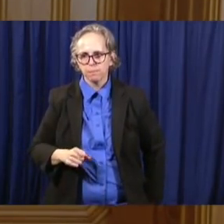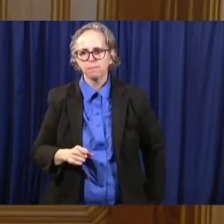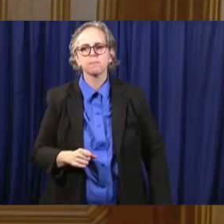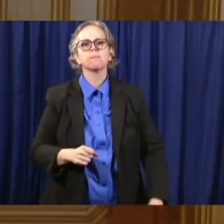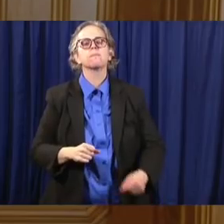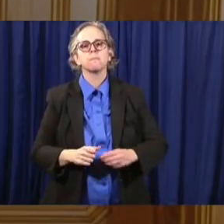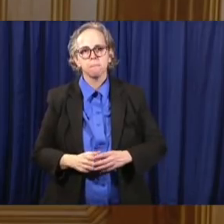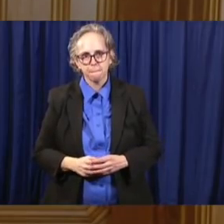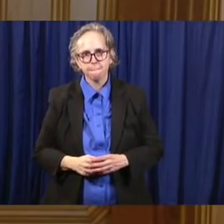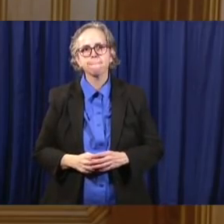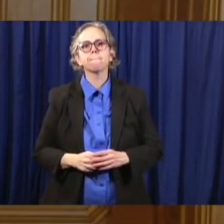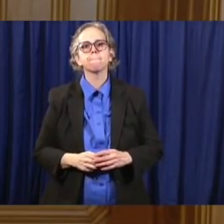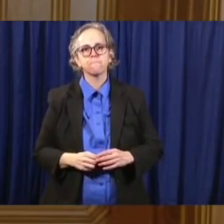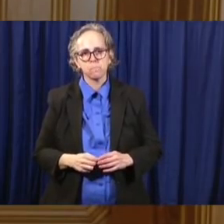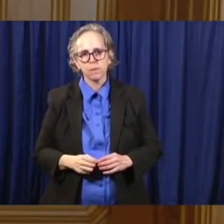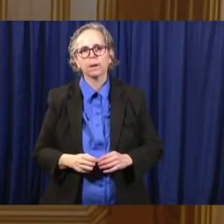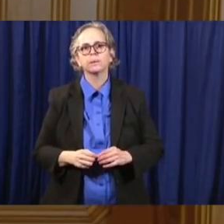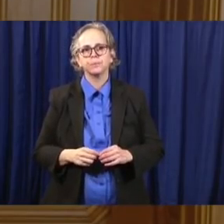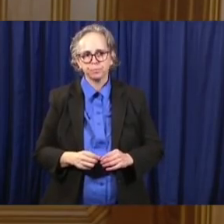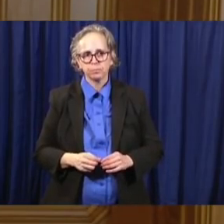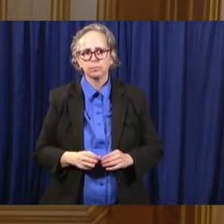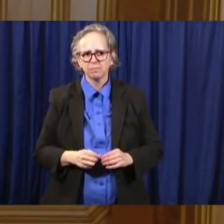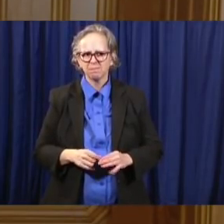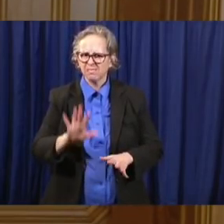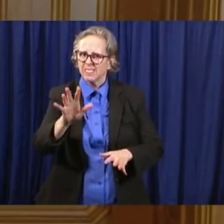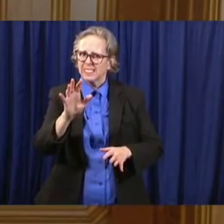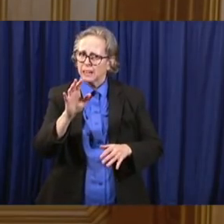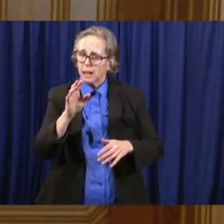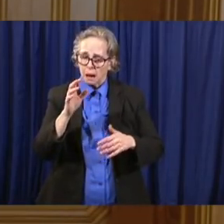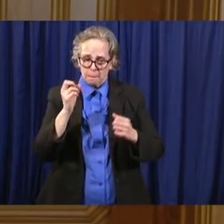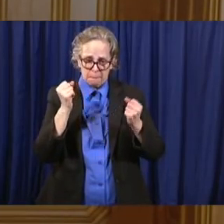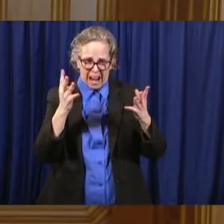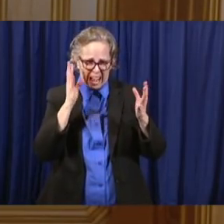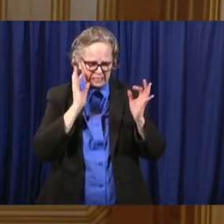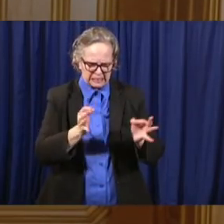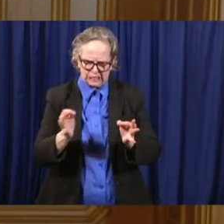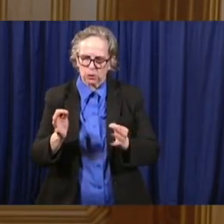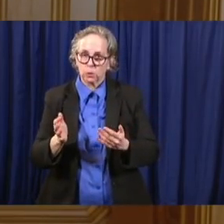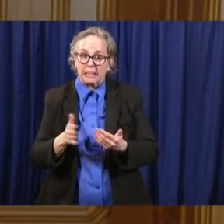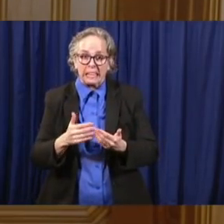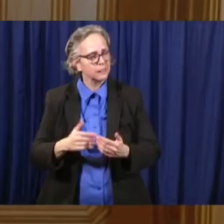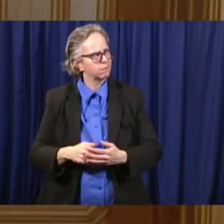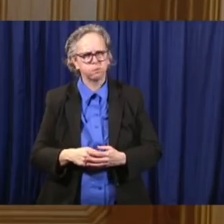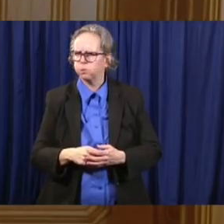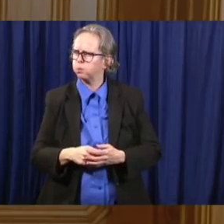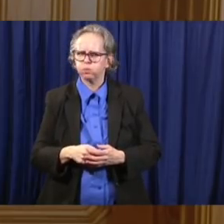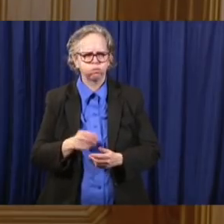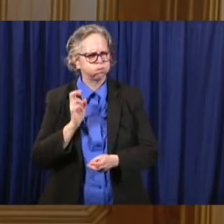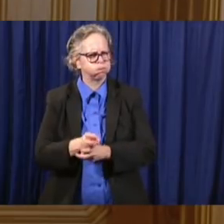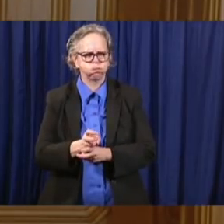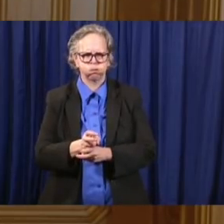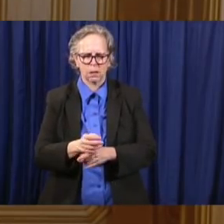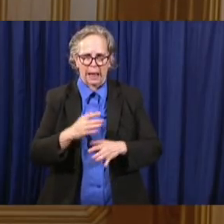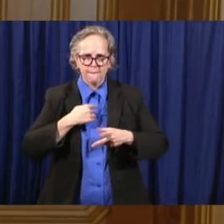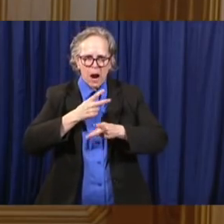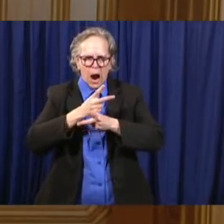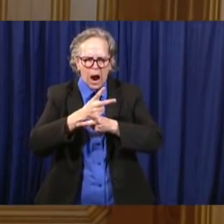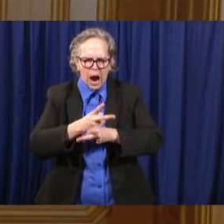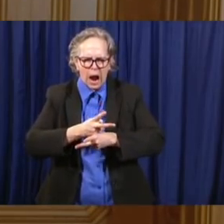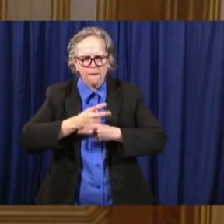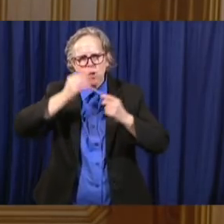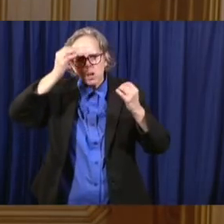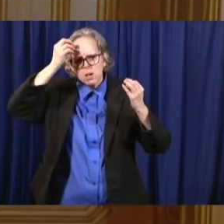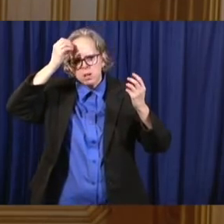Overall, these are all tough decisions. We're trying to take a measured and responsible